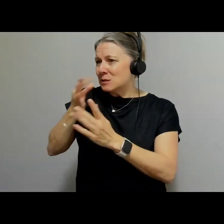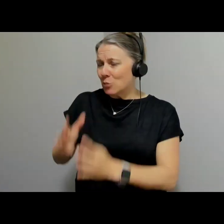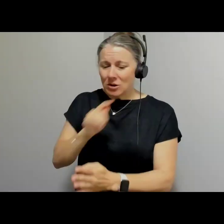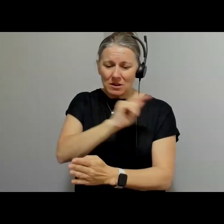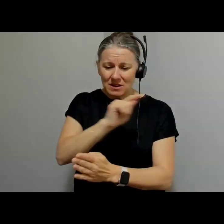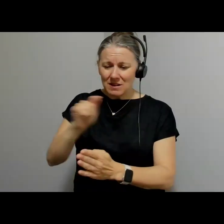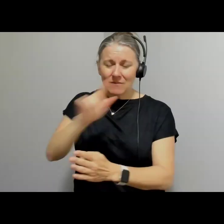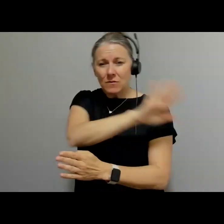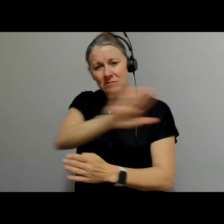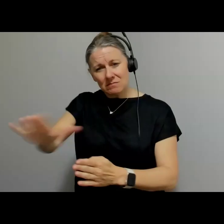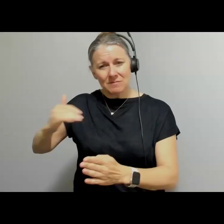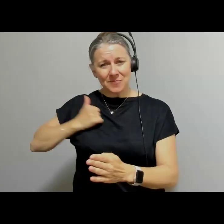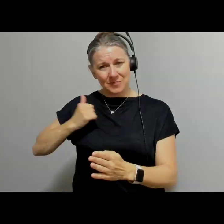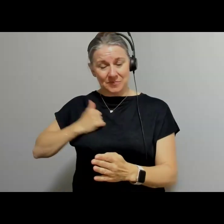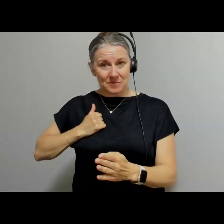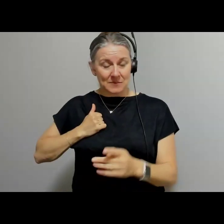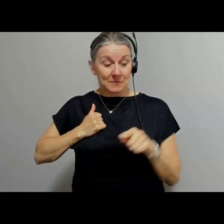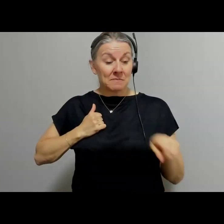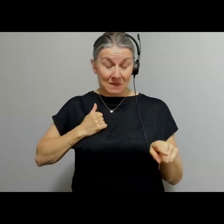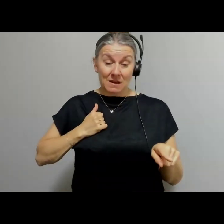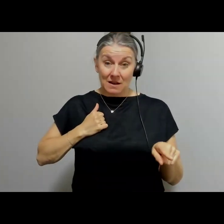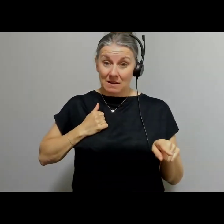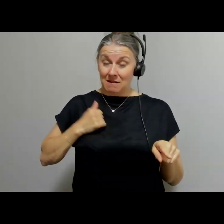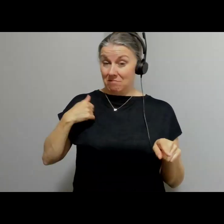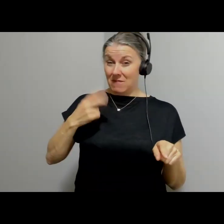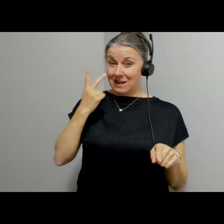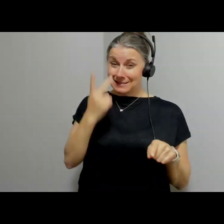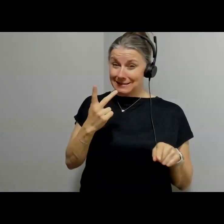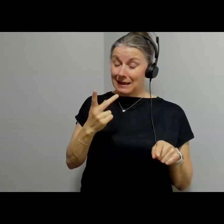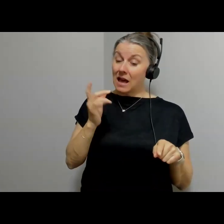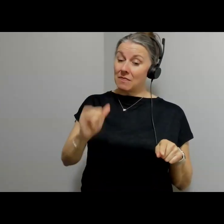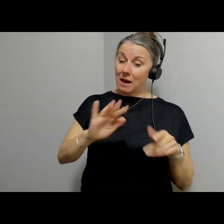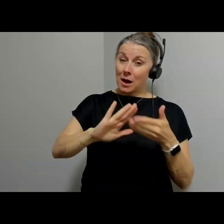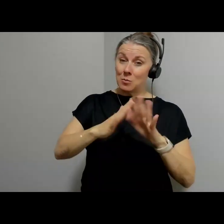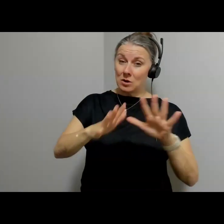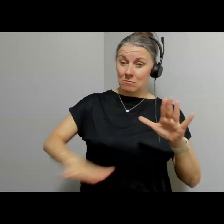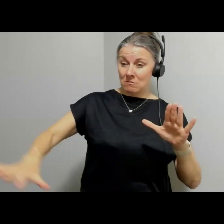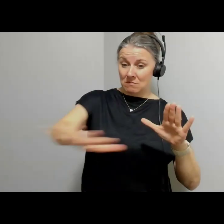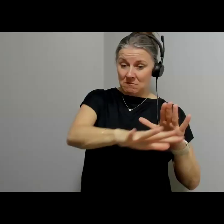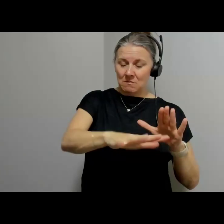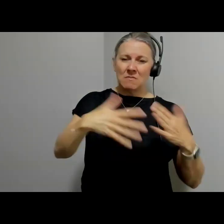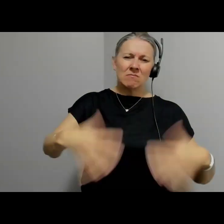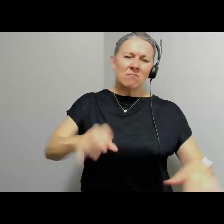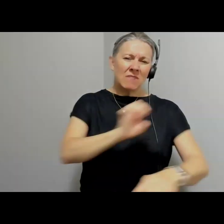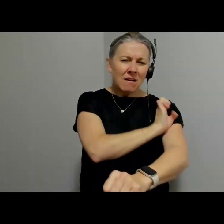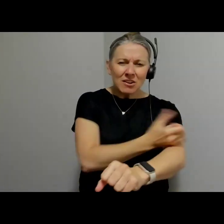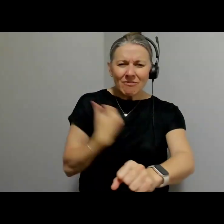how energized and committed this community is. It also has really exposed for me